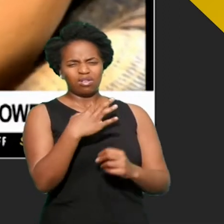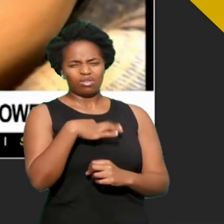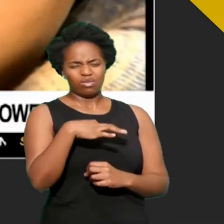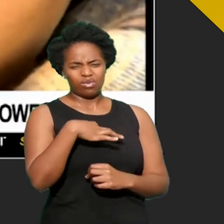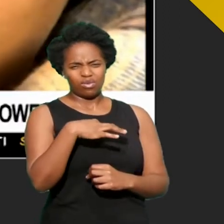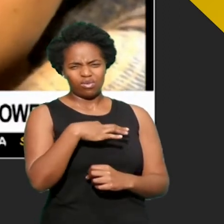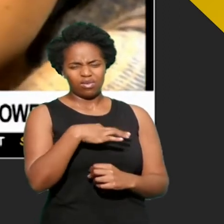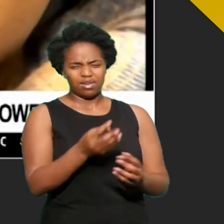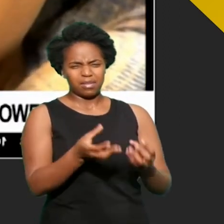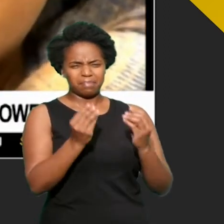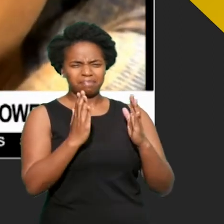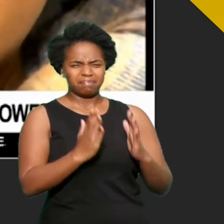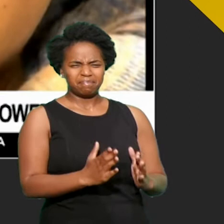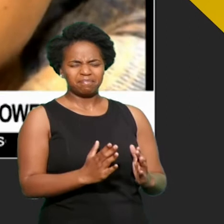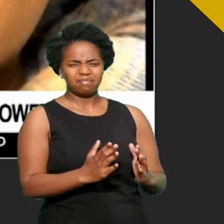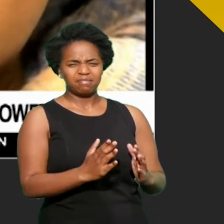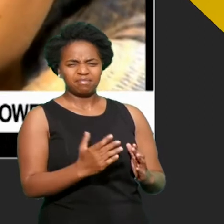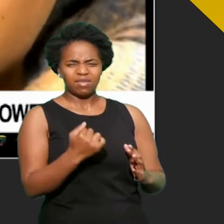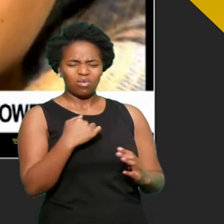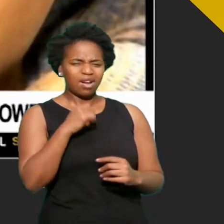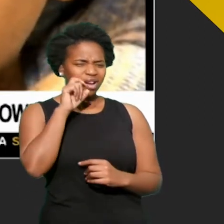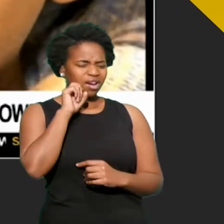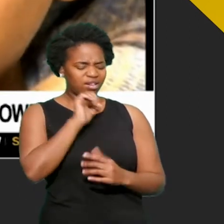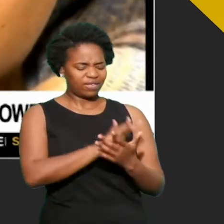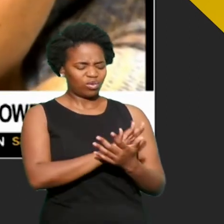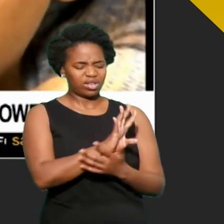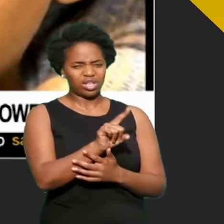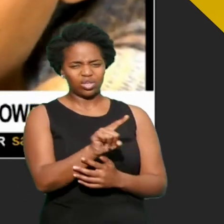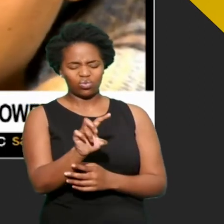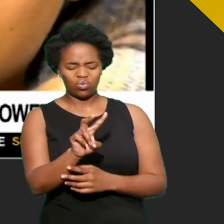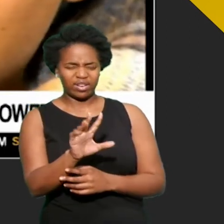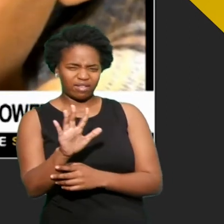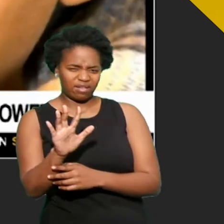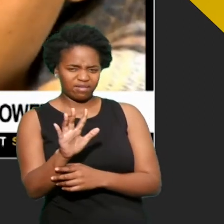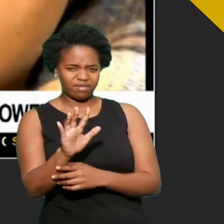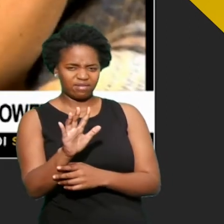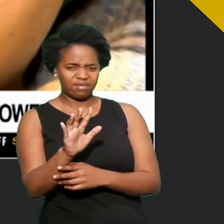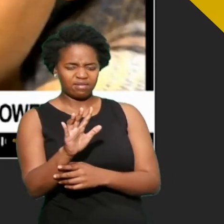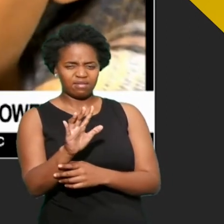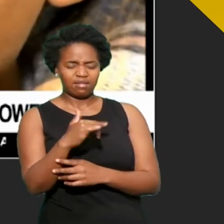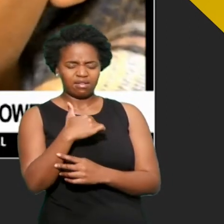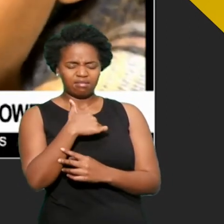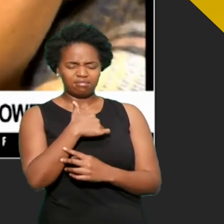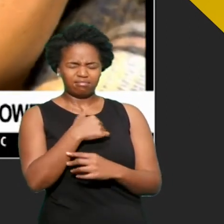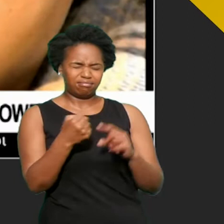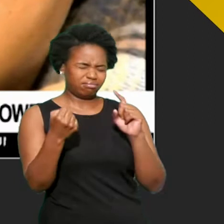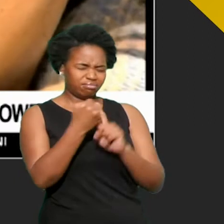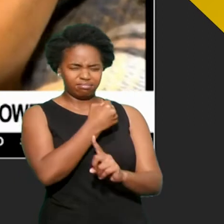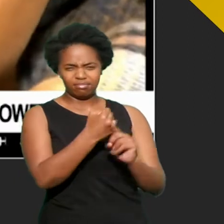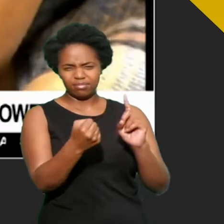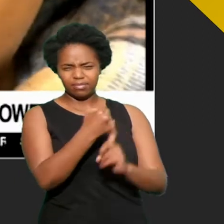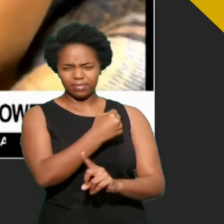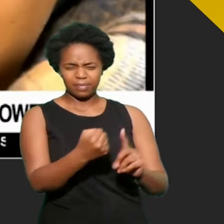told there was a female body that was found between the age of 14 to 25 years. They really brutalized her. She